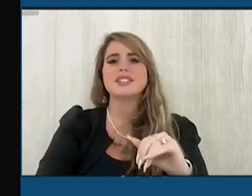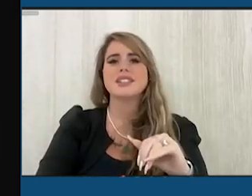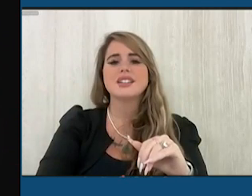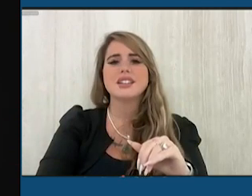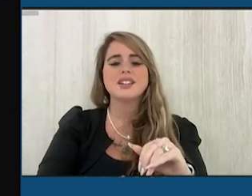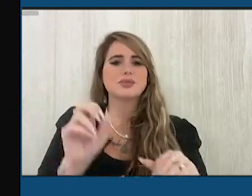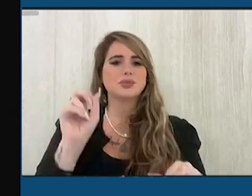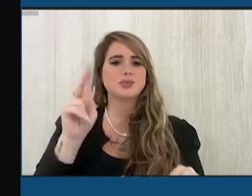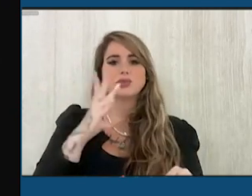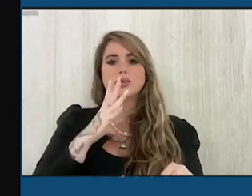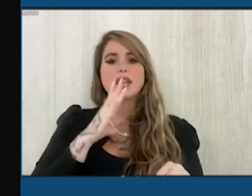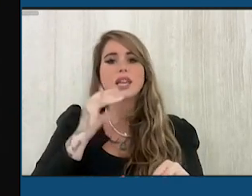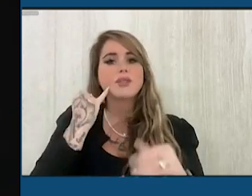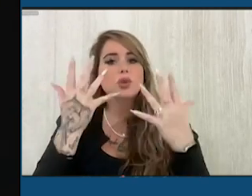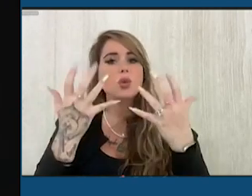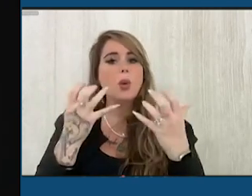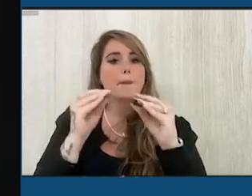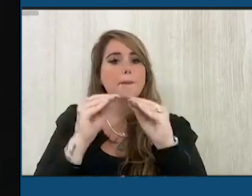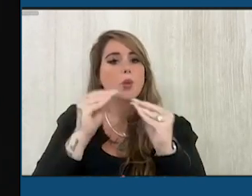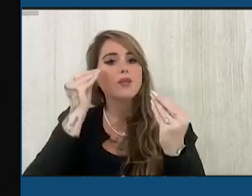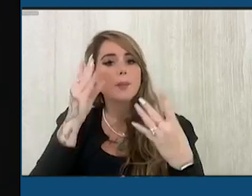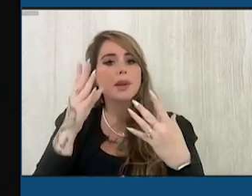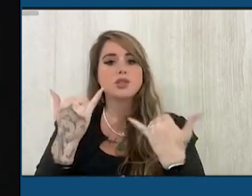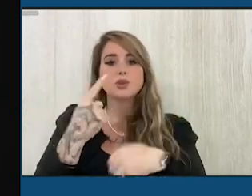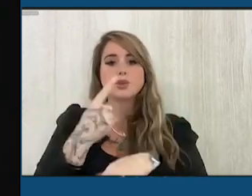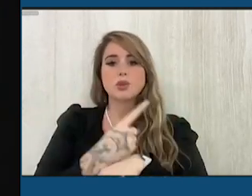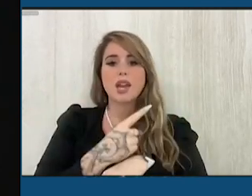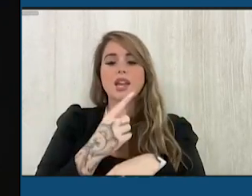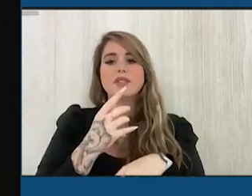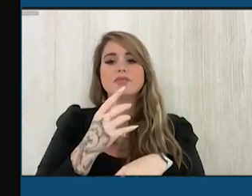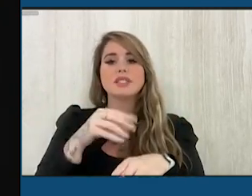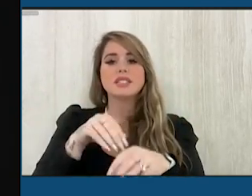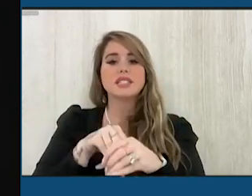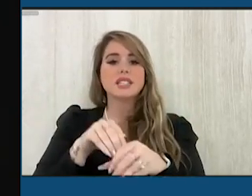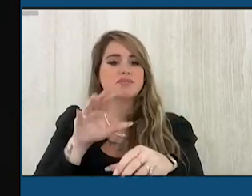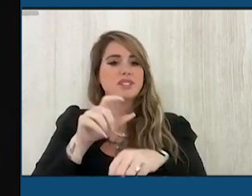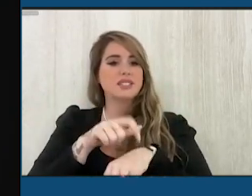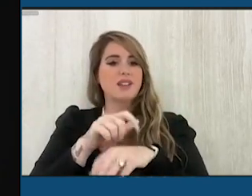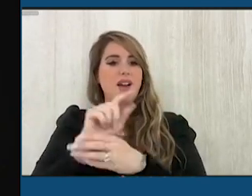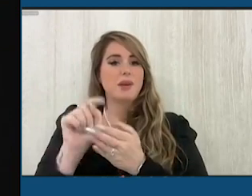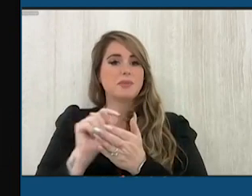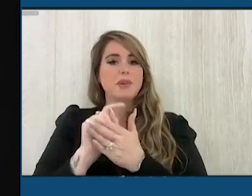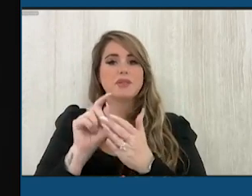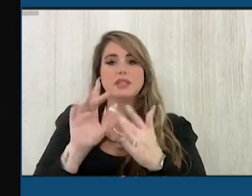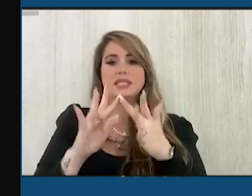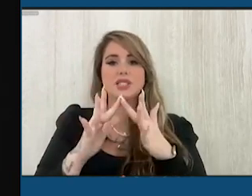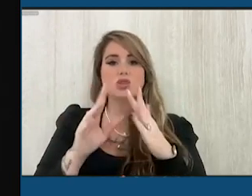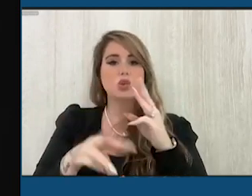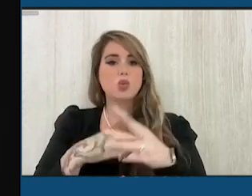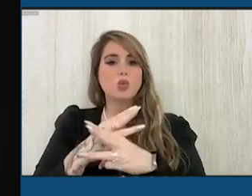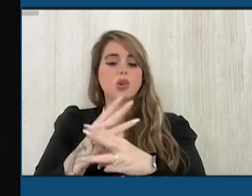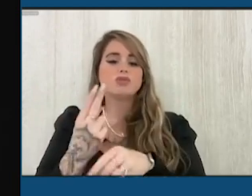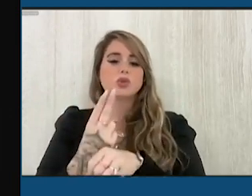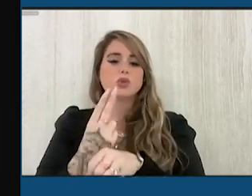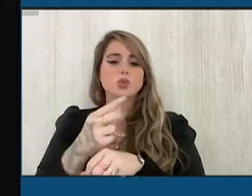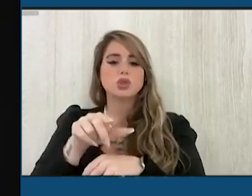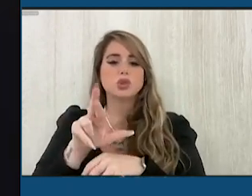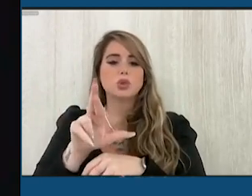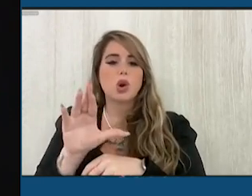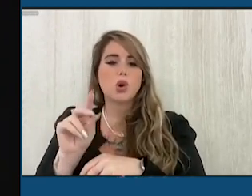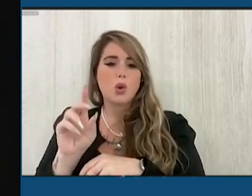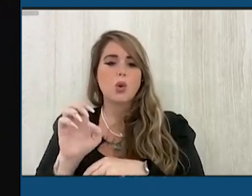So if you want to get more information today, in the age of the digital world, use QR codes, I guess.